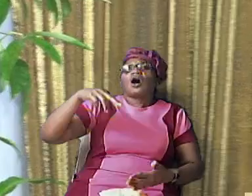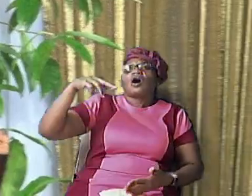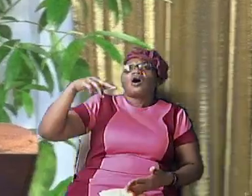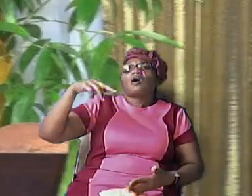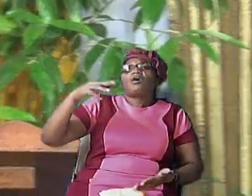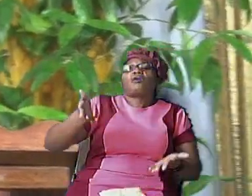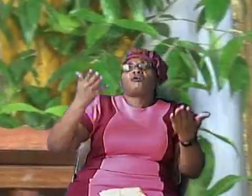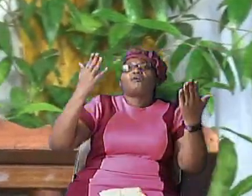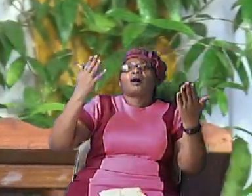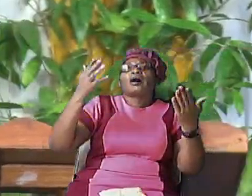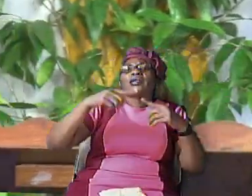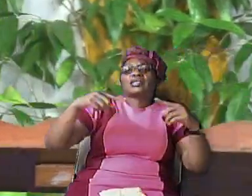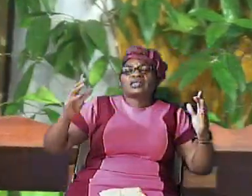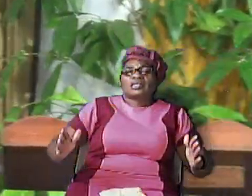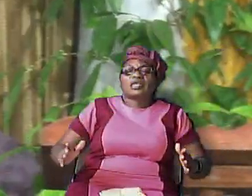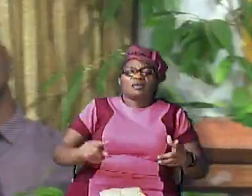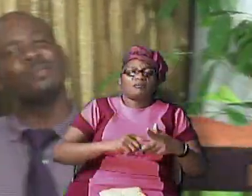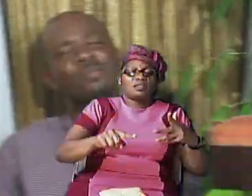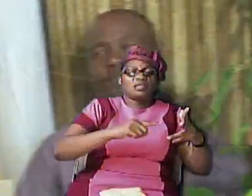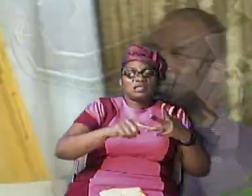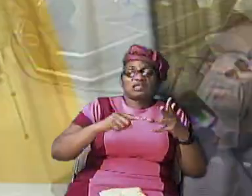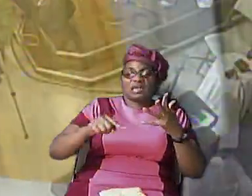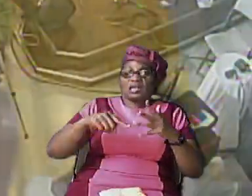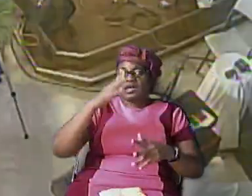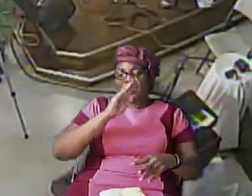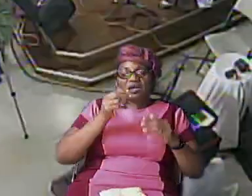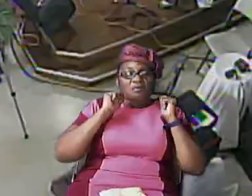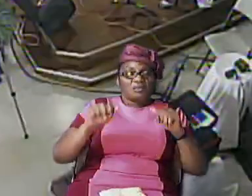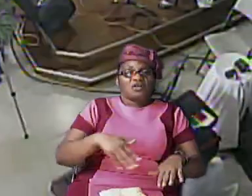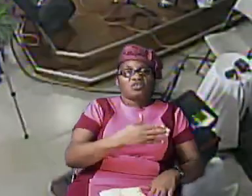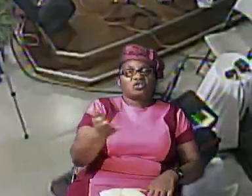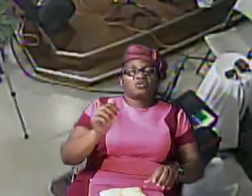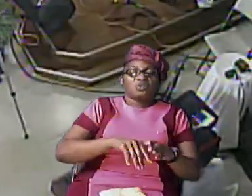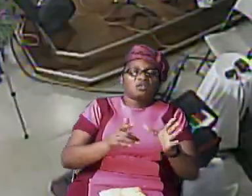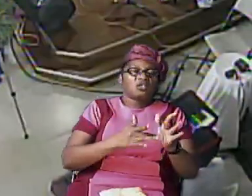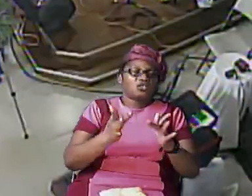pleasure. God bless you in Jesus' name.